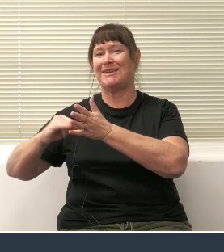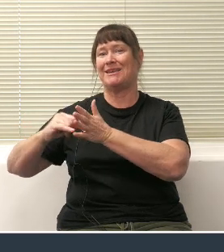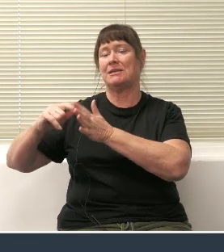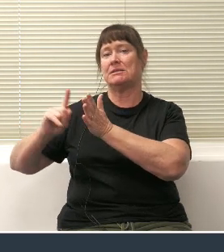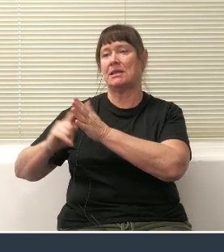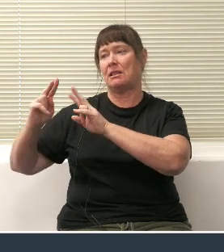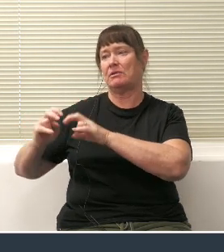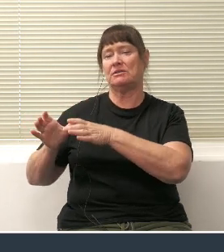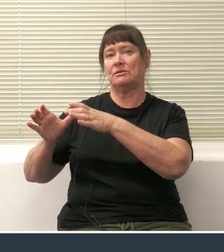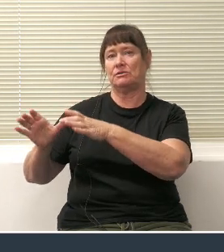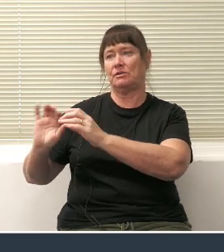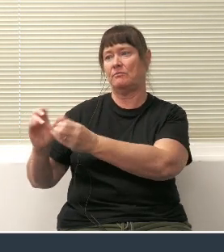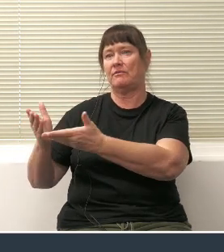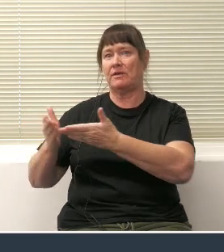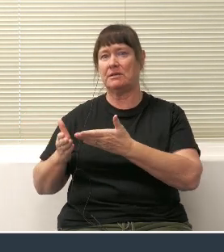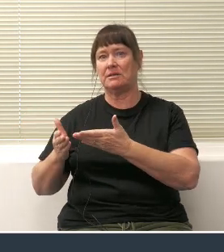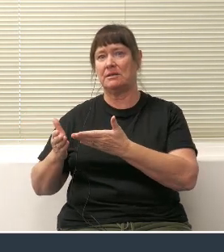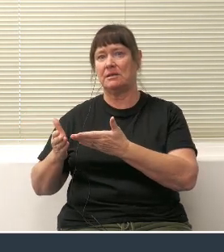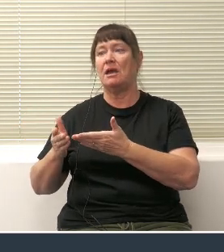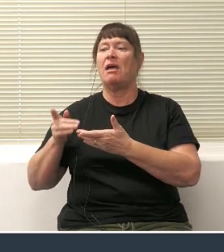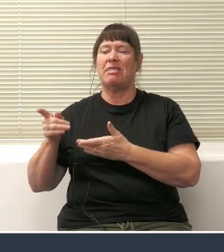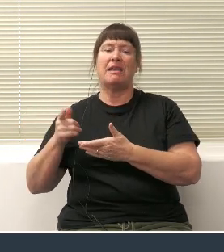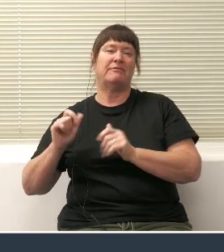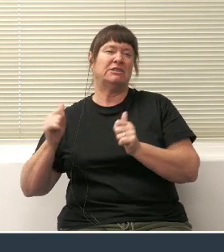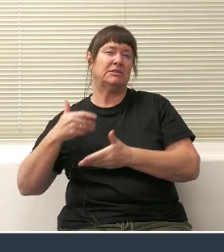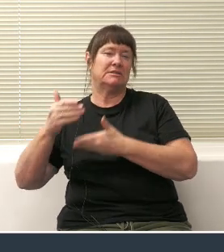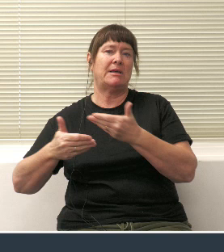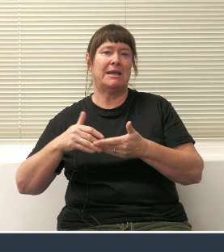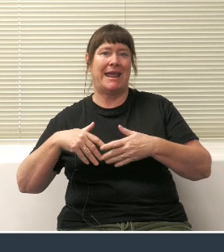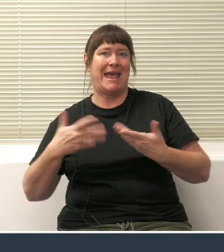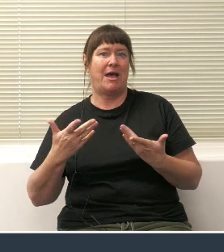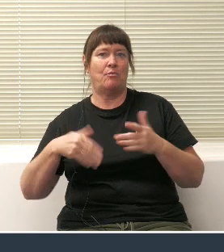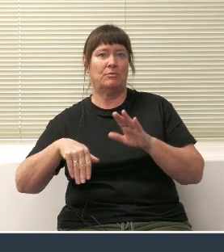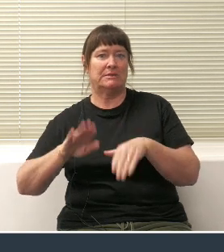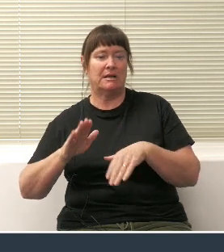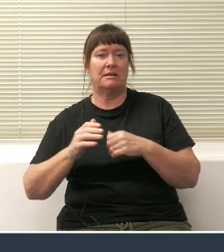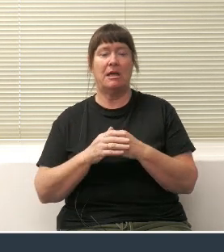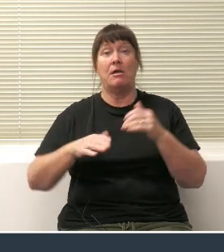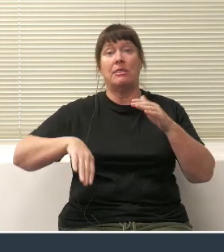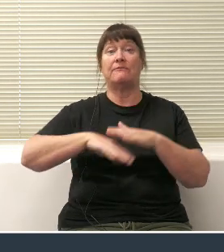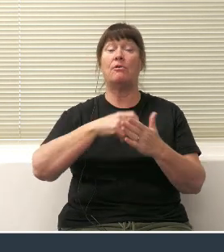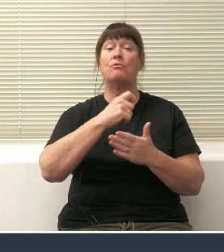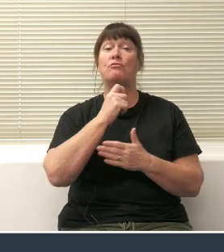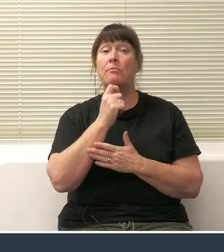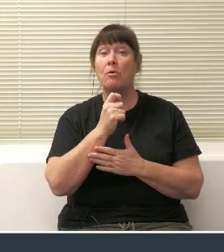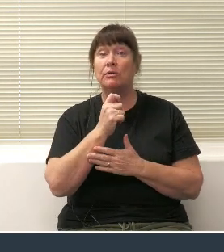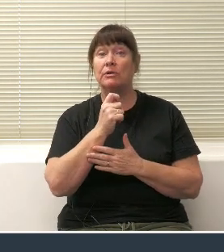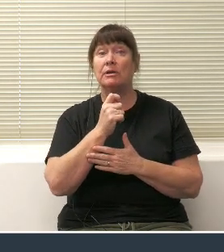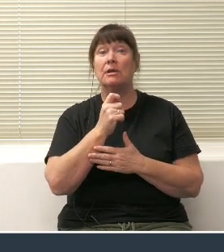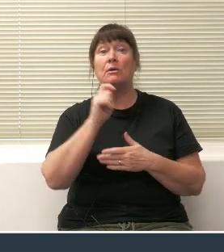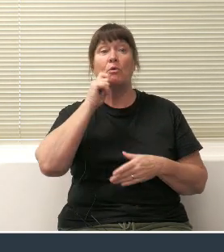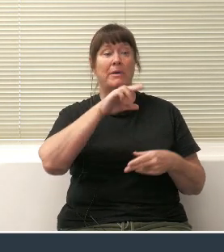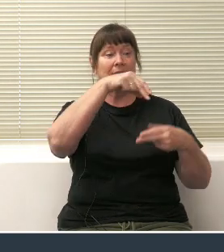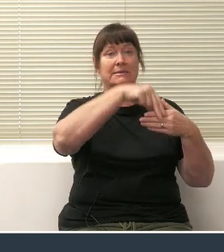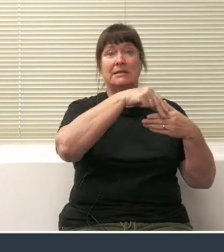Research, and they've already run you through the methodology. The full report from Cell can be found as an